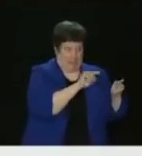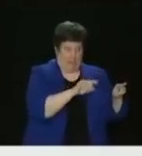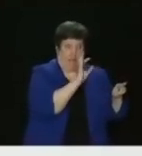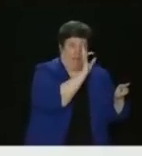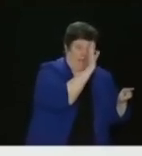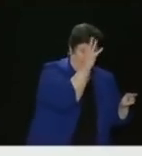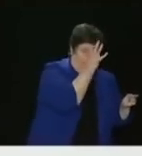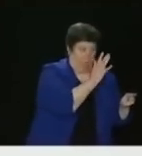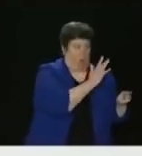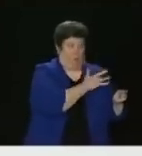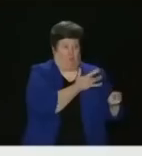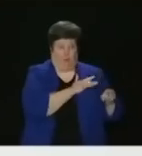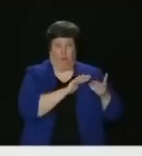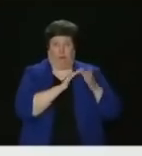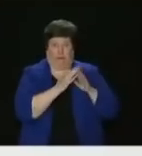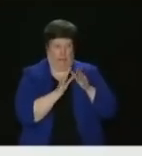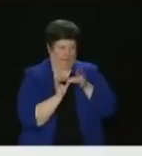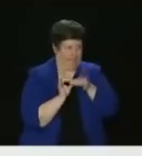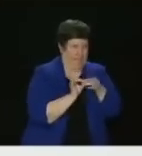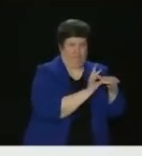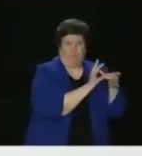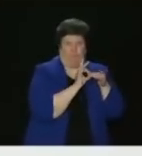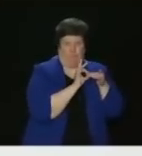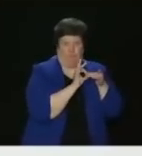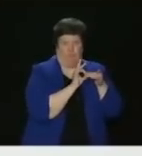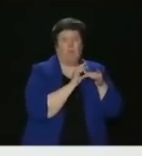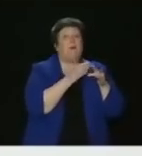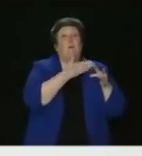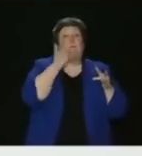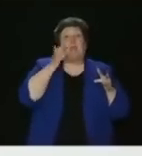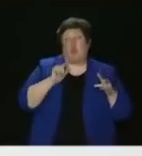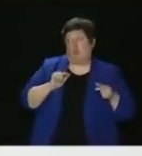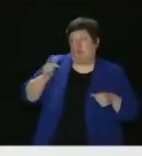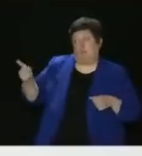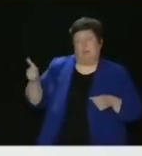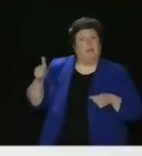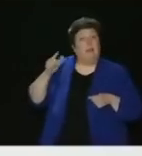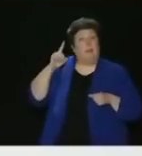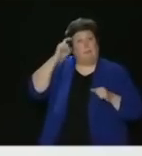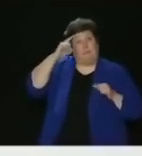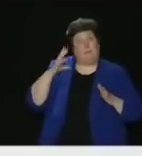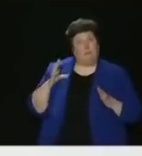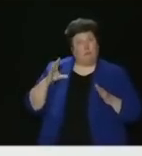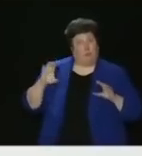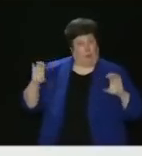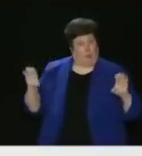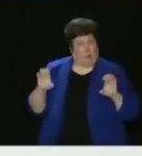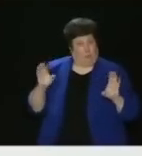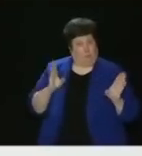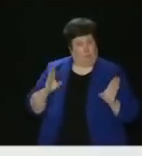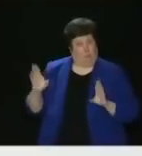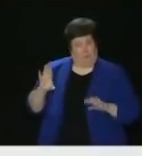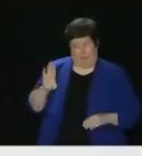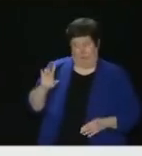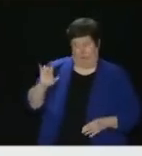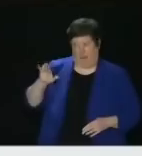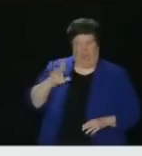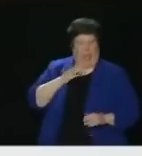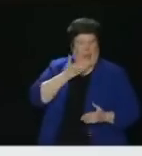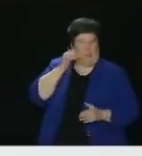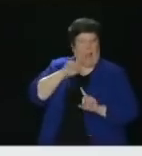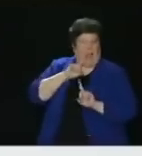think we could do worse than turn to our Minister of Emergency Preparedness, Bill Blair, to respond to that.